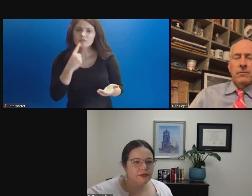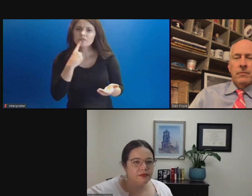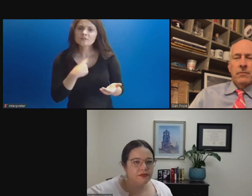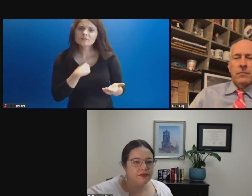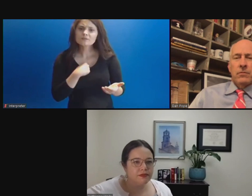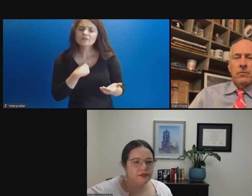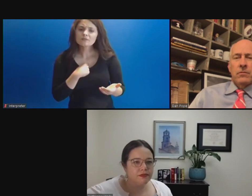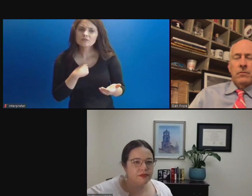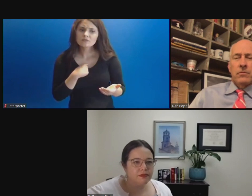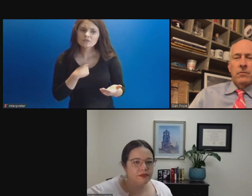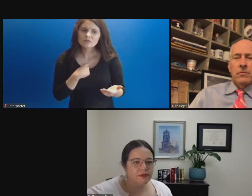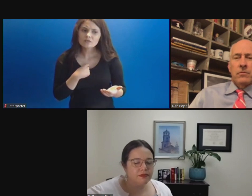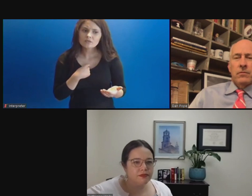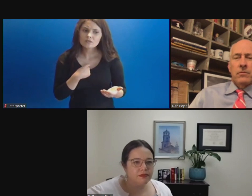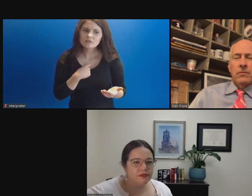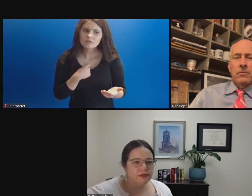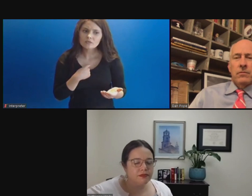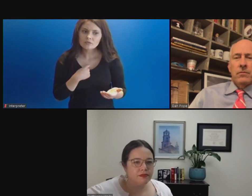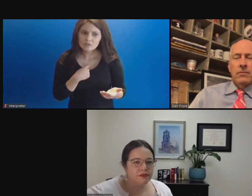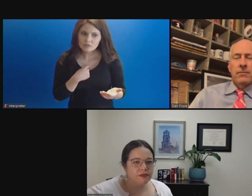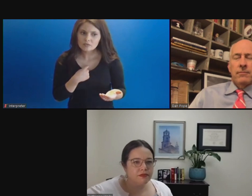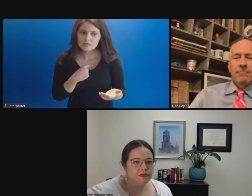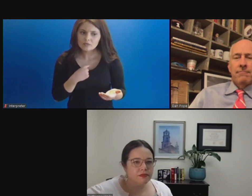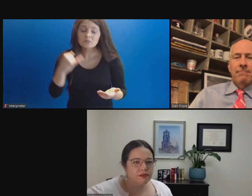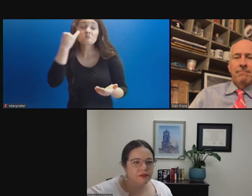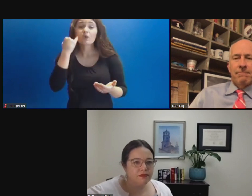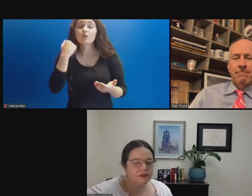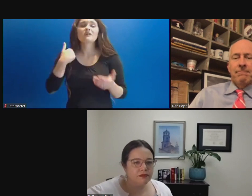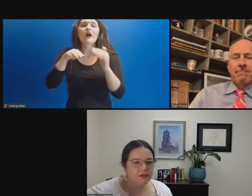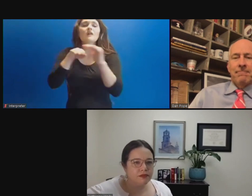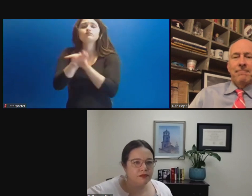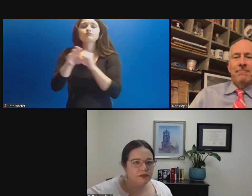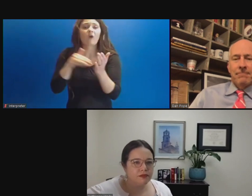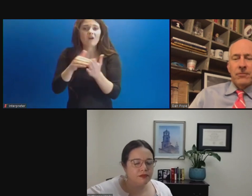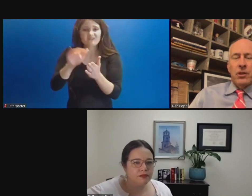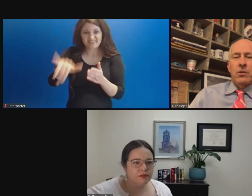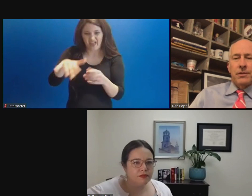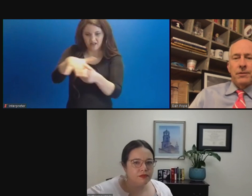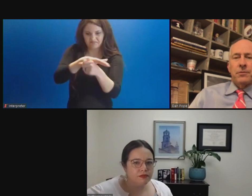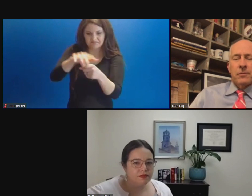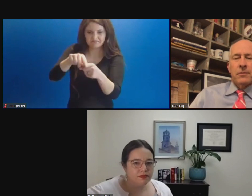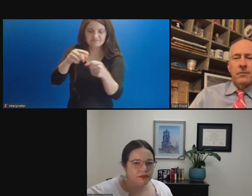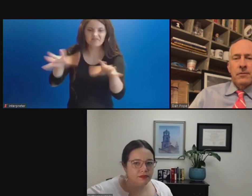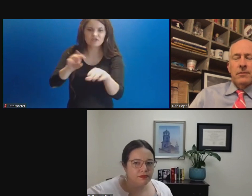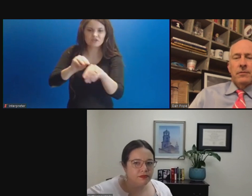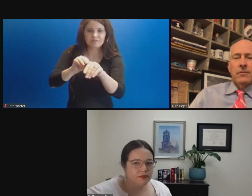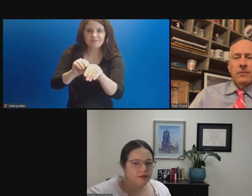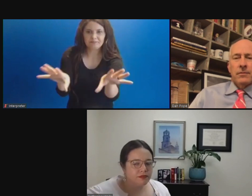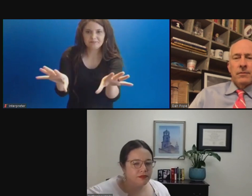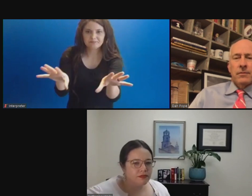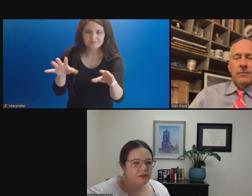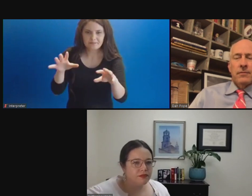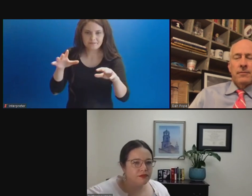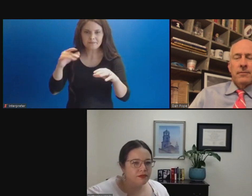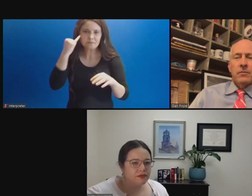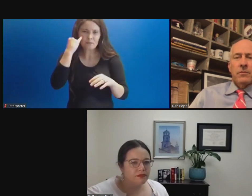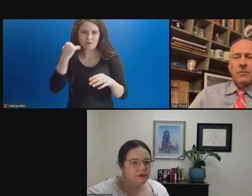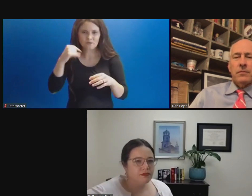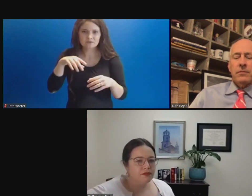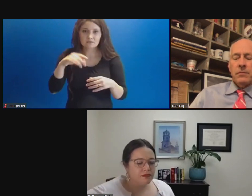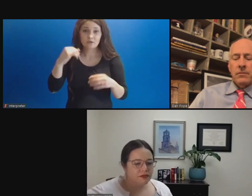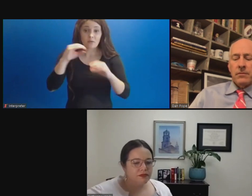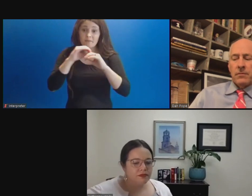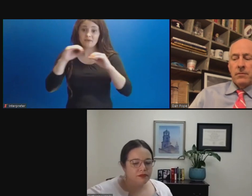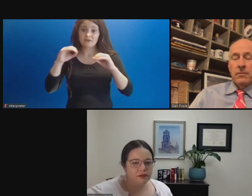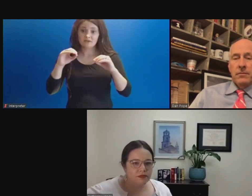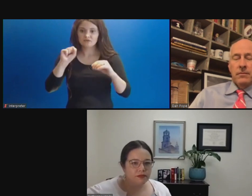but let's say I went into that Stripes and I knew that I frequent that Stripes where it's an exposure site now. Does that mean I don't have symptoms, but